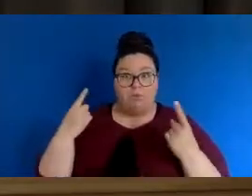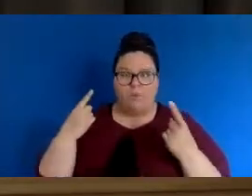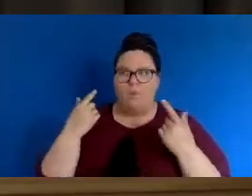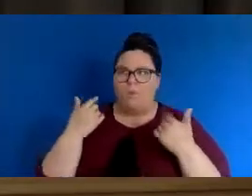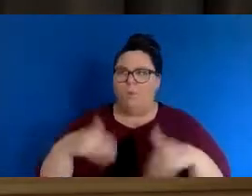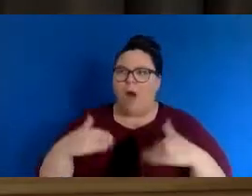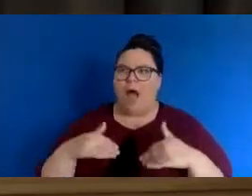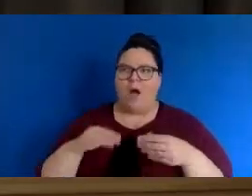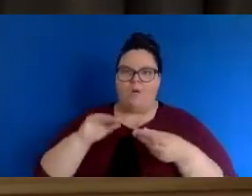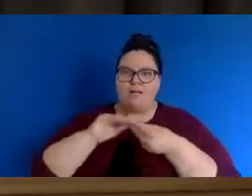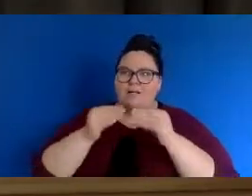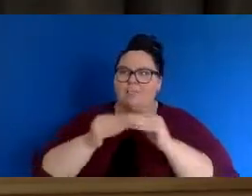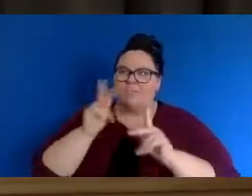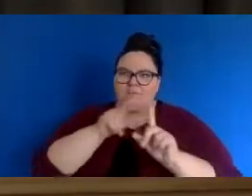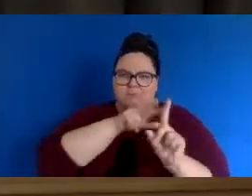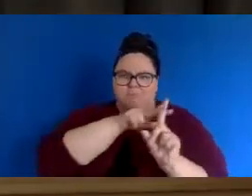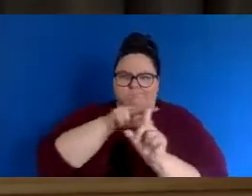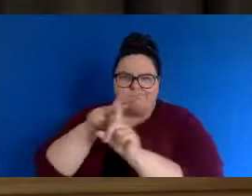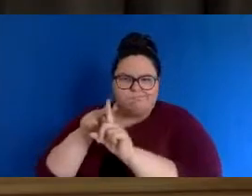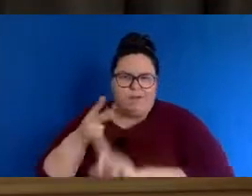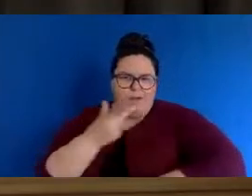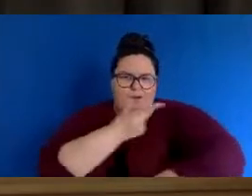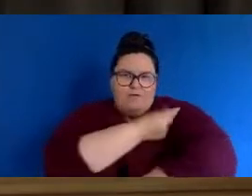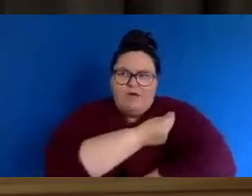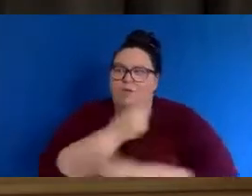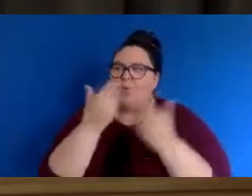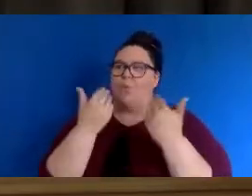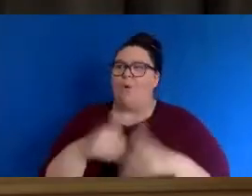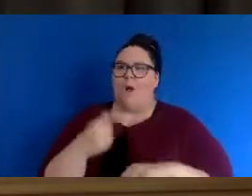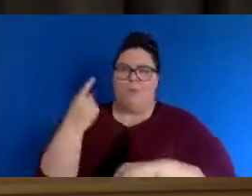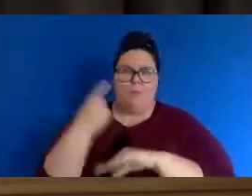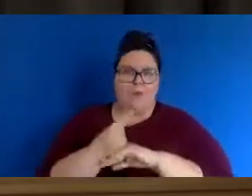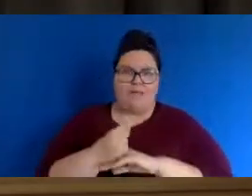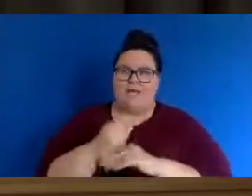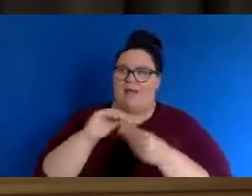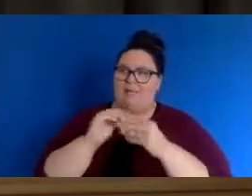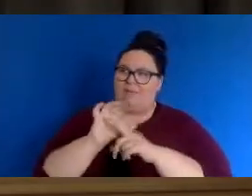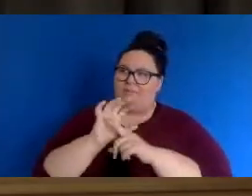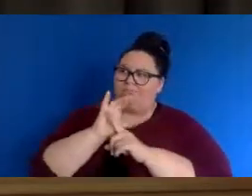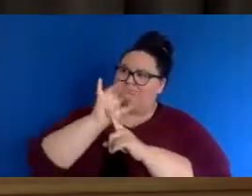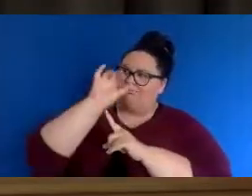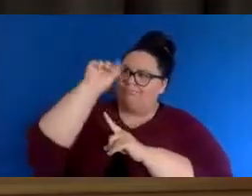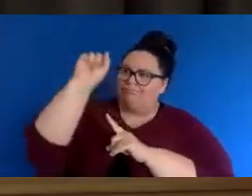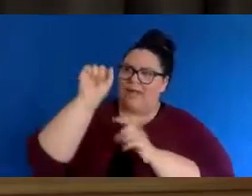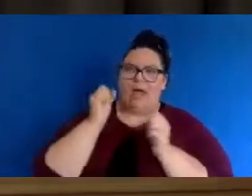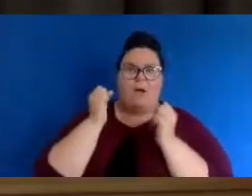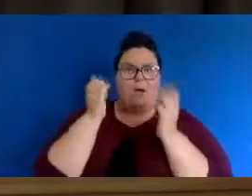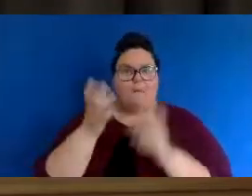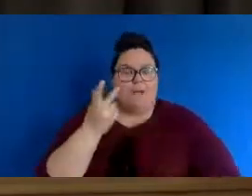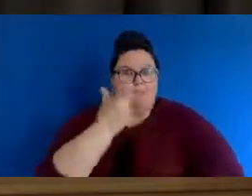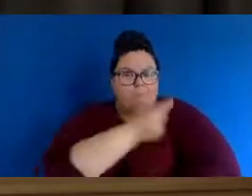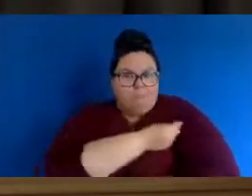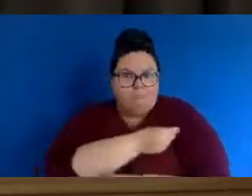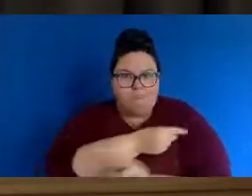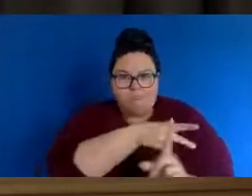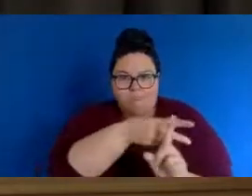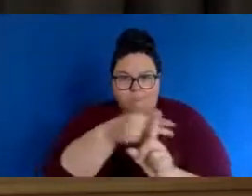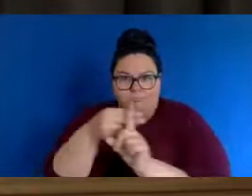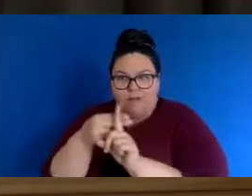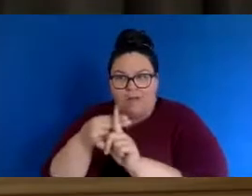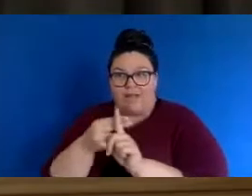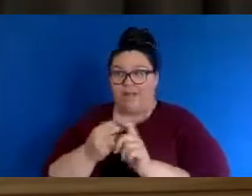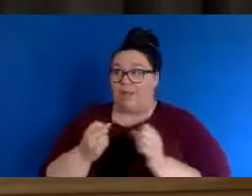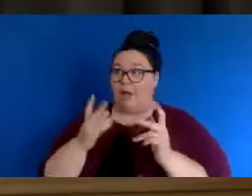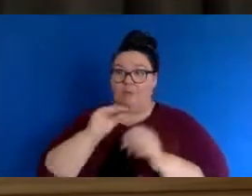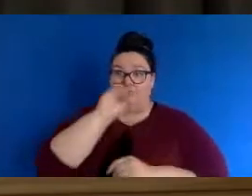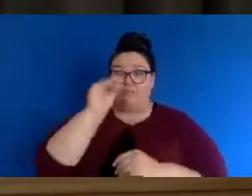repeatedly broken records for the number of appointments booked in a day, the number of vaccines administered, and the number of people